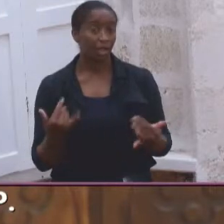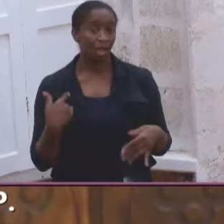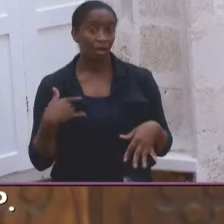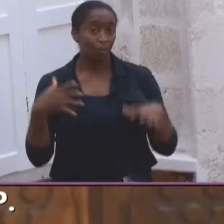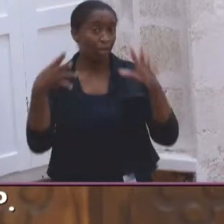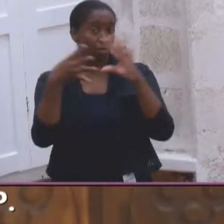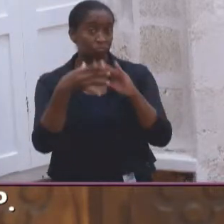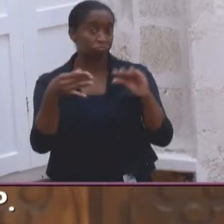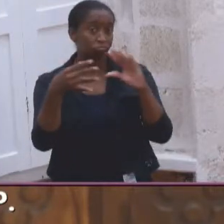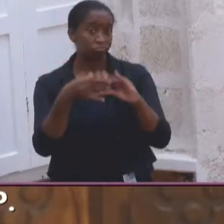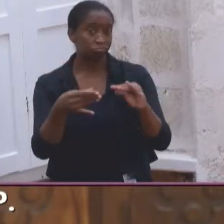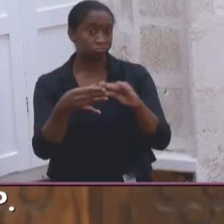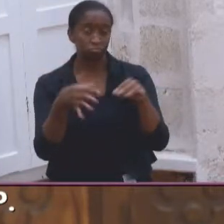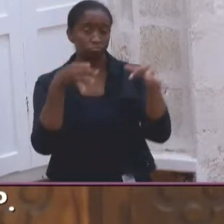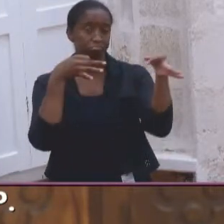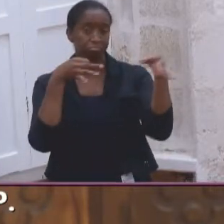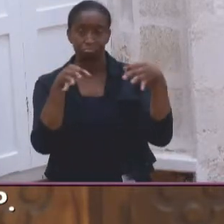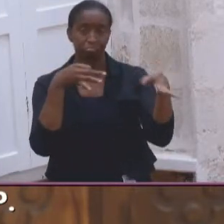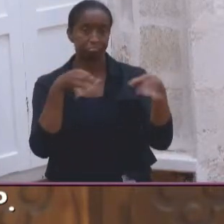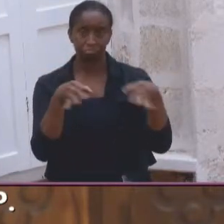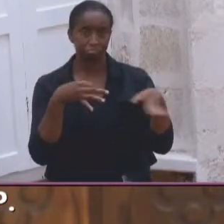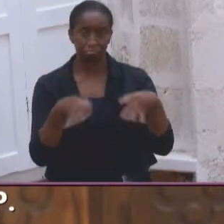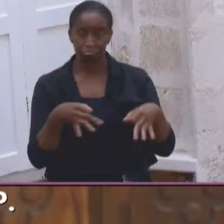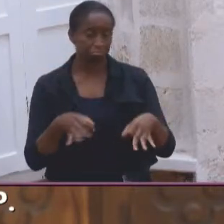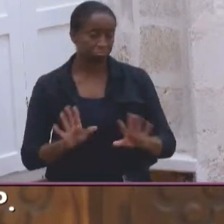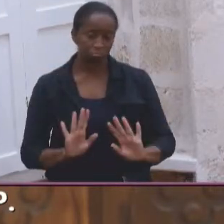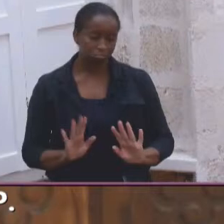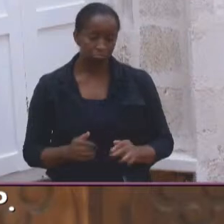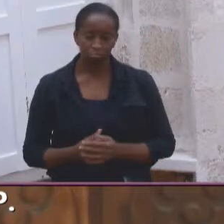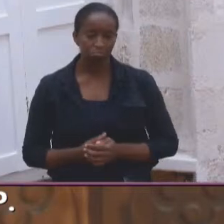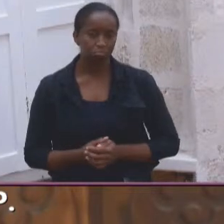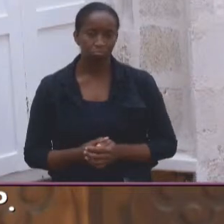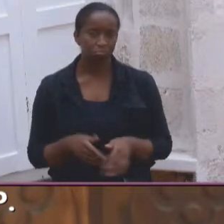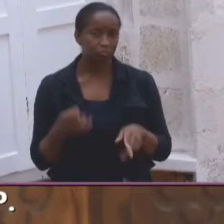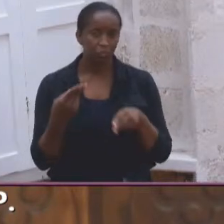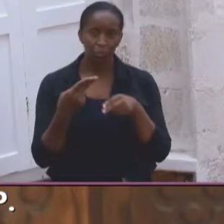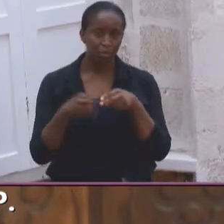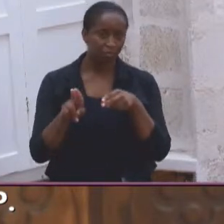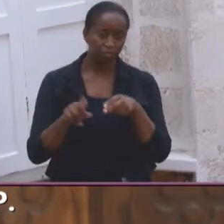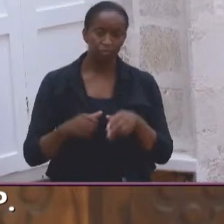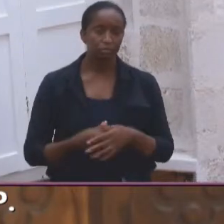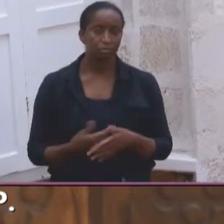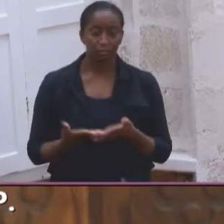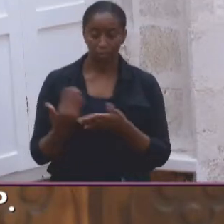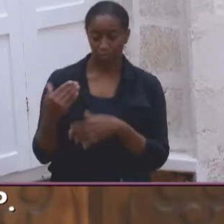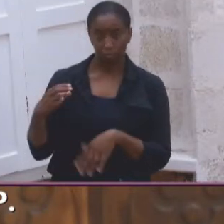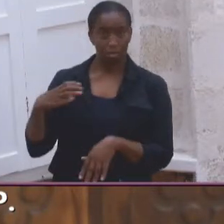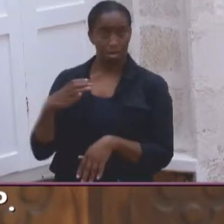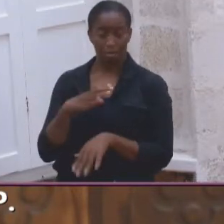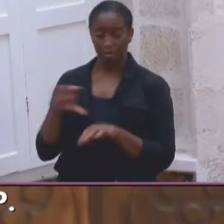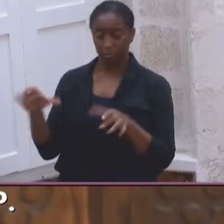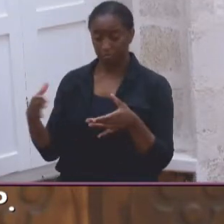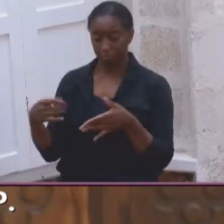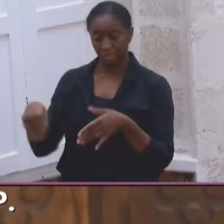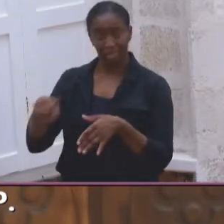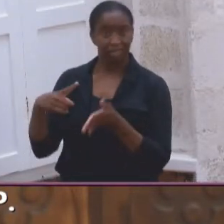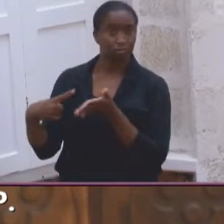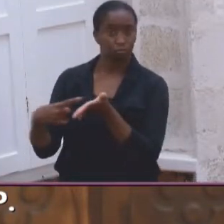Committee, and I see no difficulty in it. I certainly look forward to it being